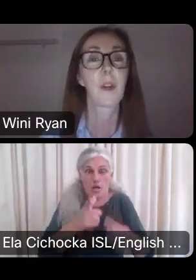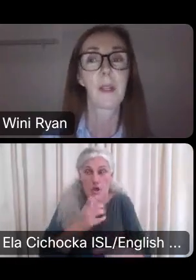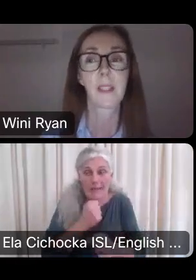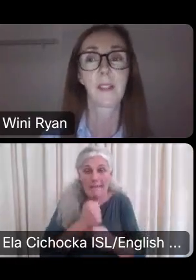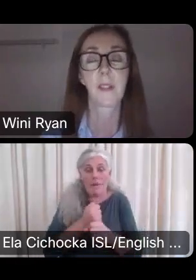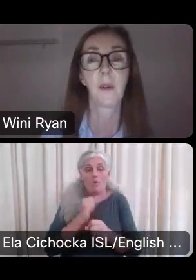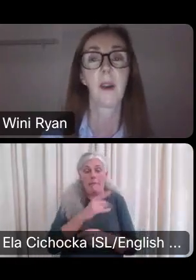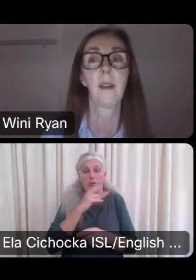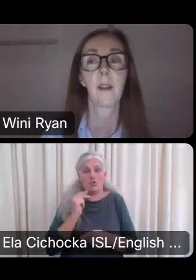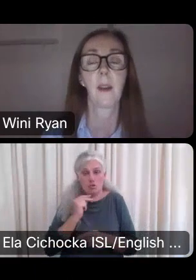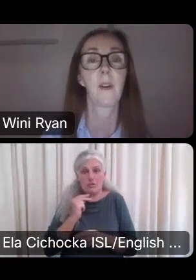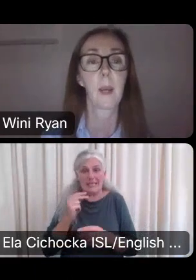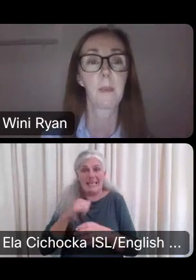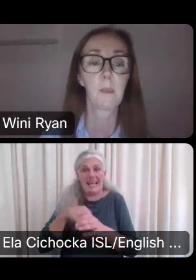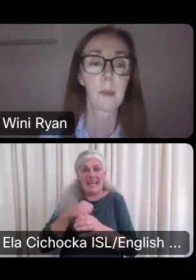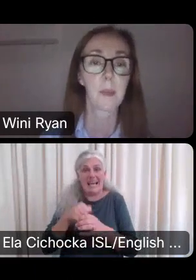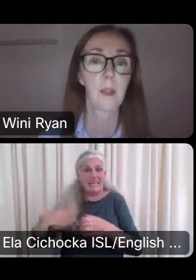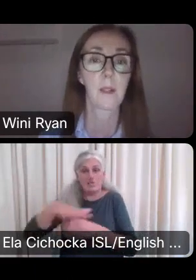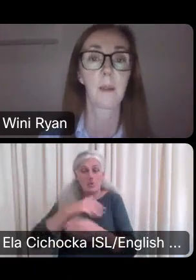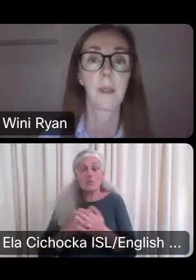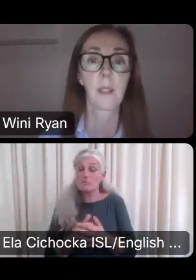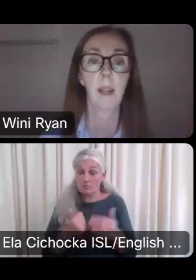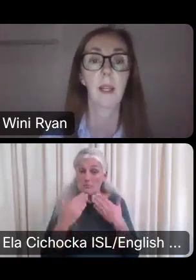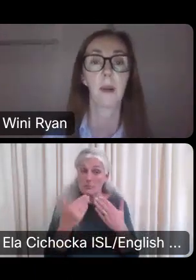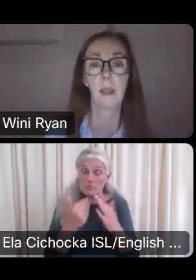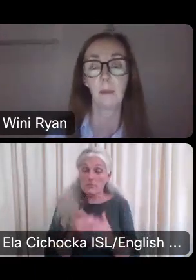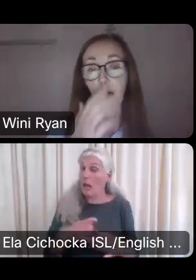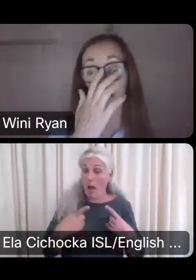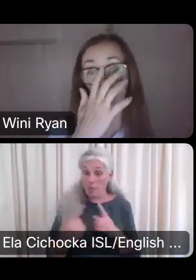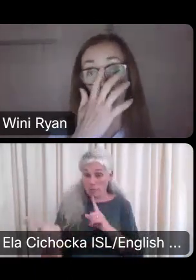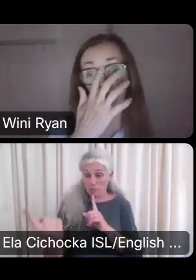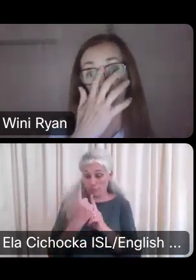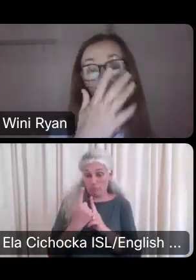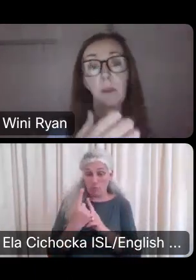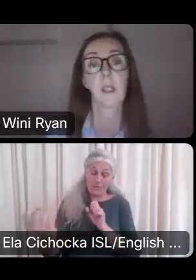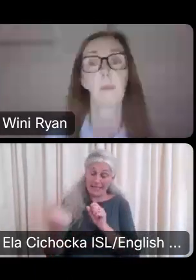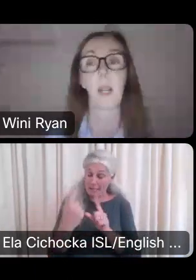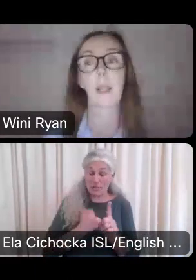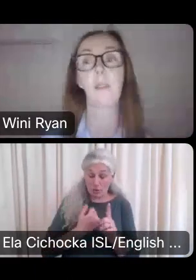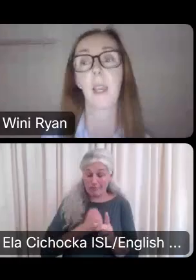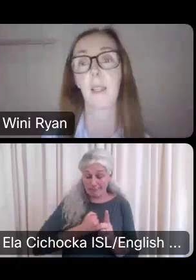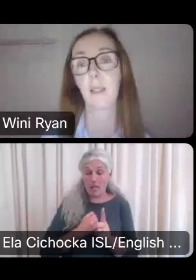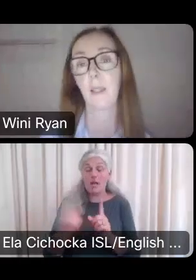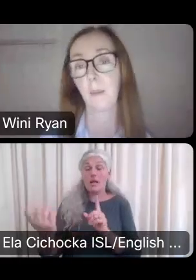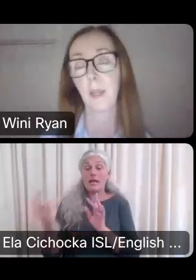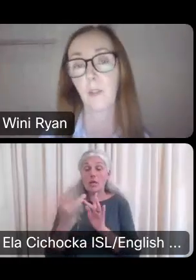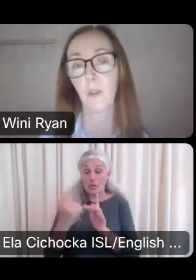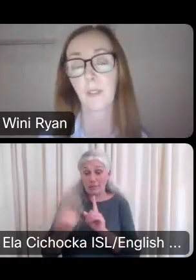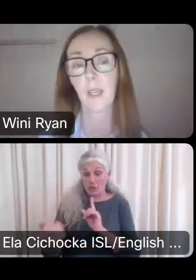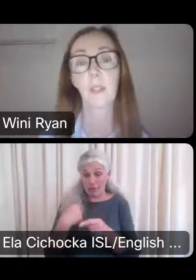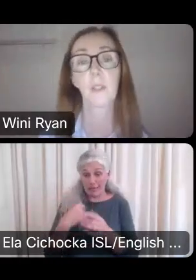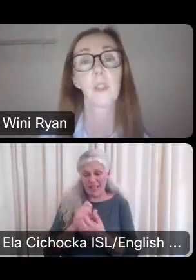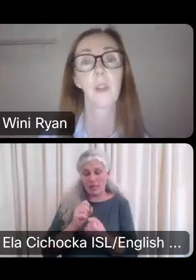much for your question. So, and I'm very happy for people to contact me directly by email also after this, which, and well, I'll give Kelly the email